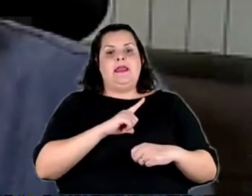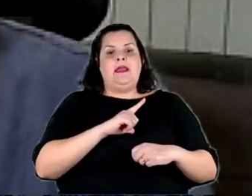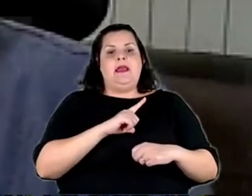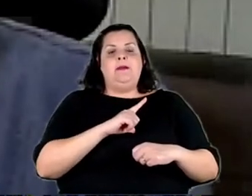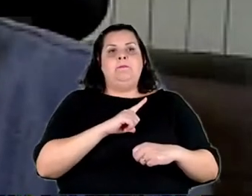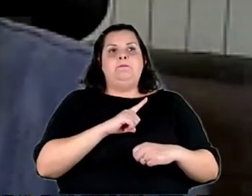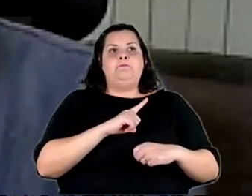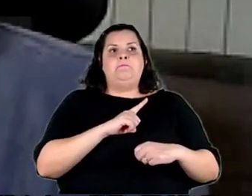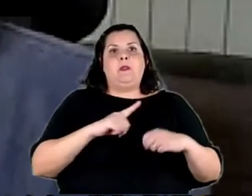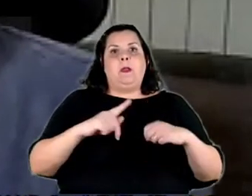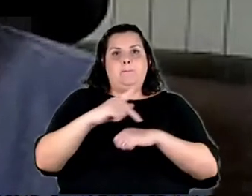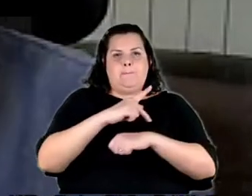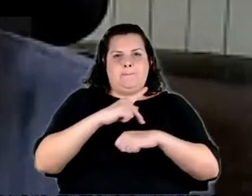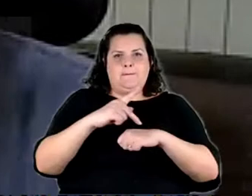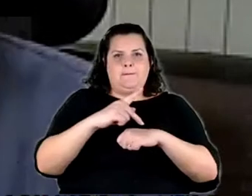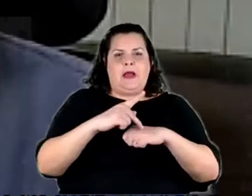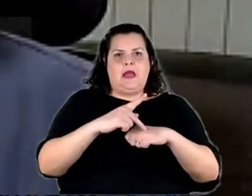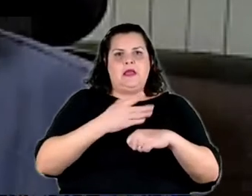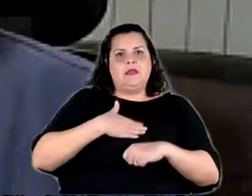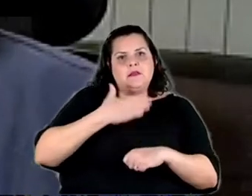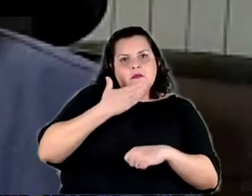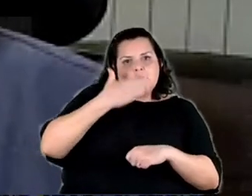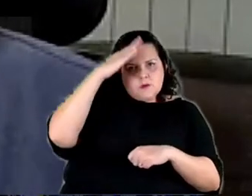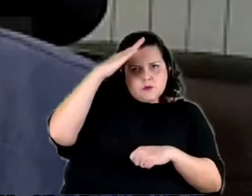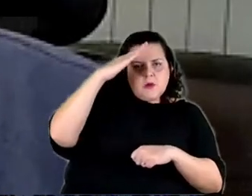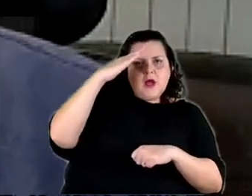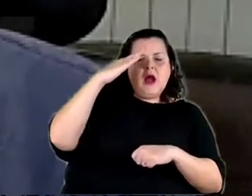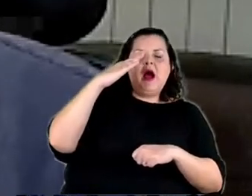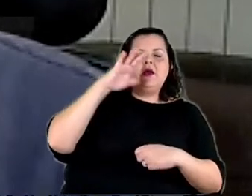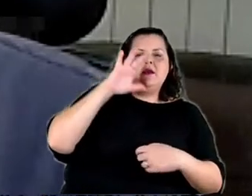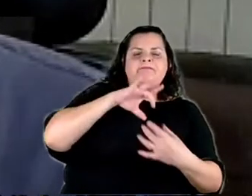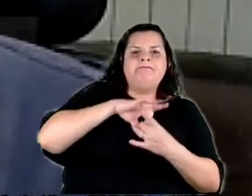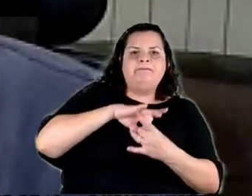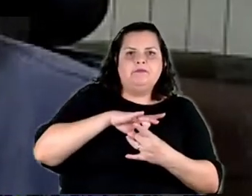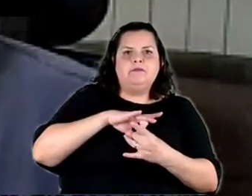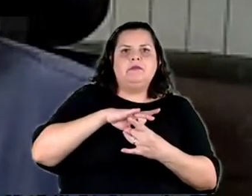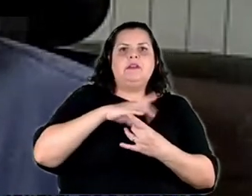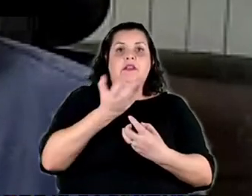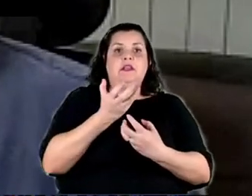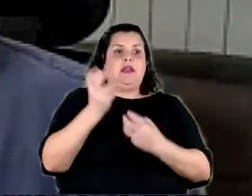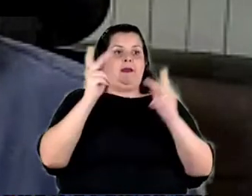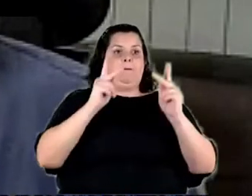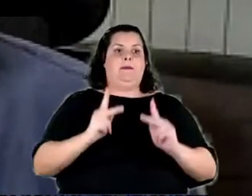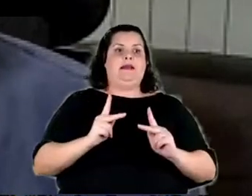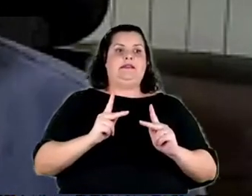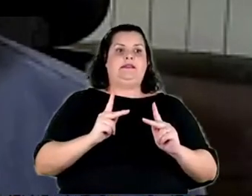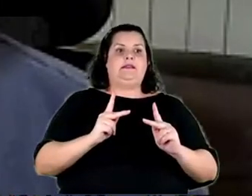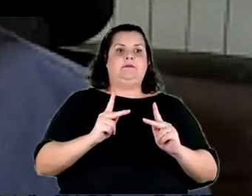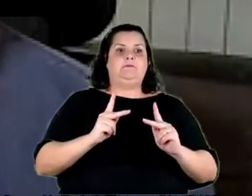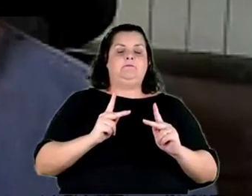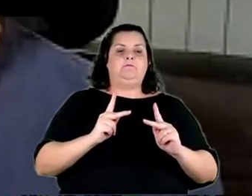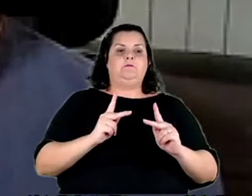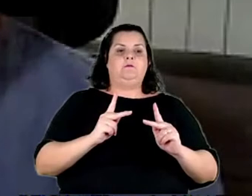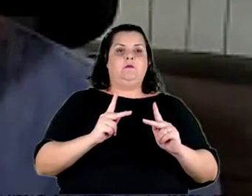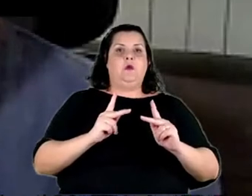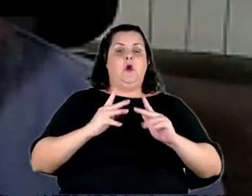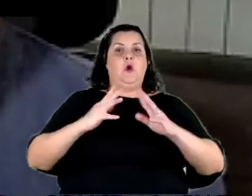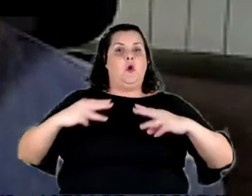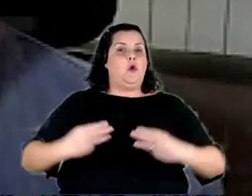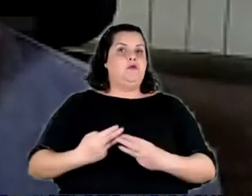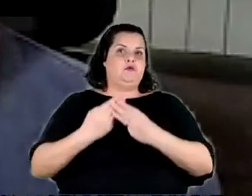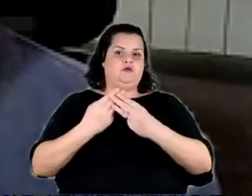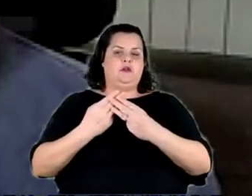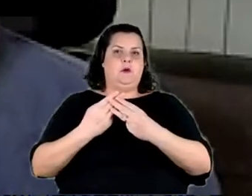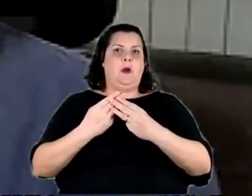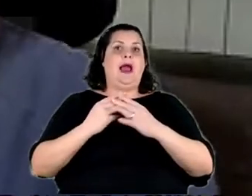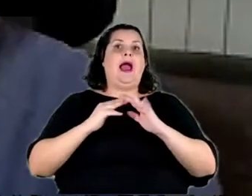and bring the Palestinian issue into the Abraham Accords. So my answer to you